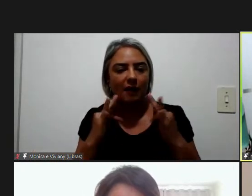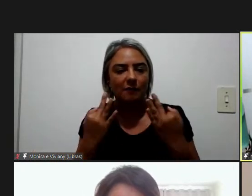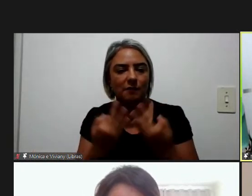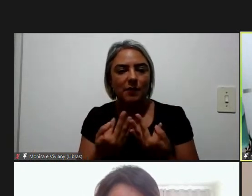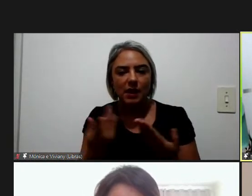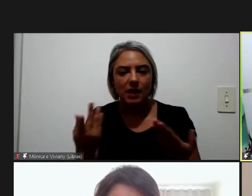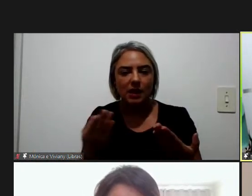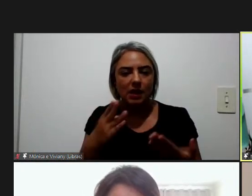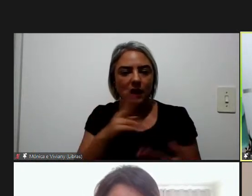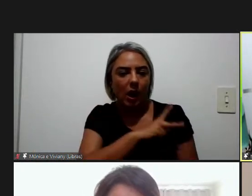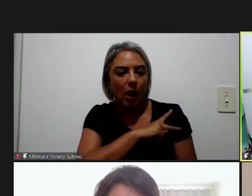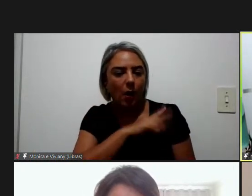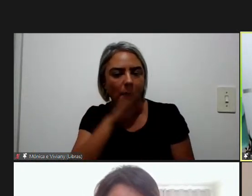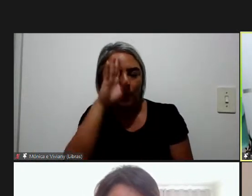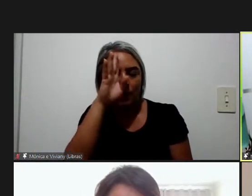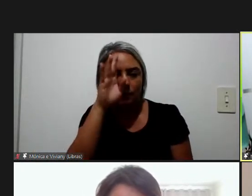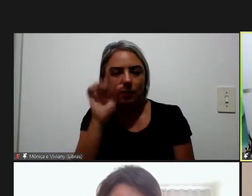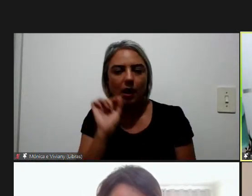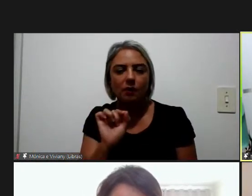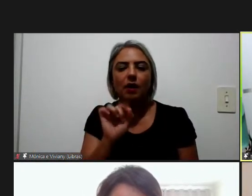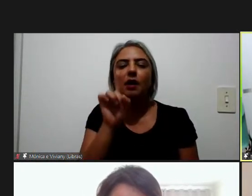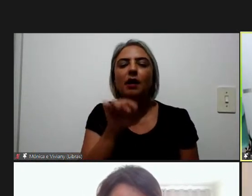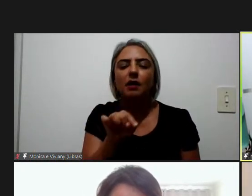this program